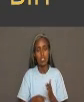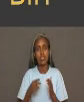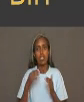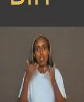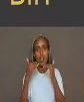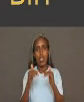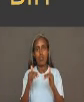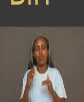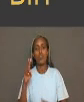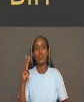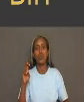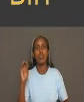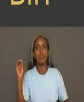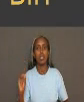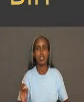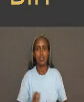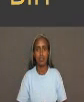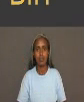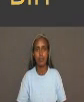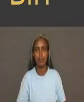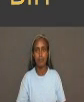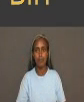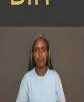of 20%.